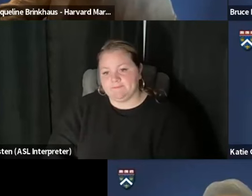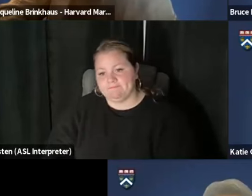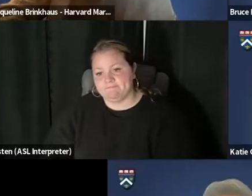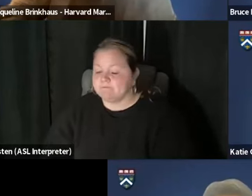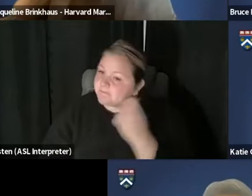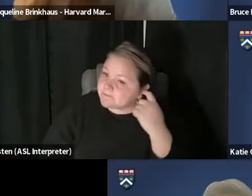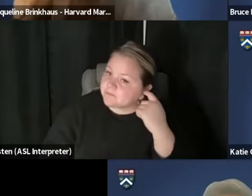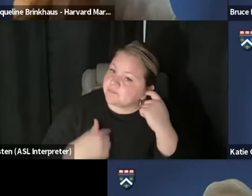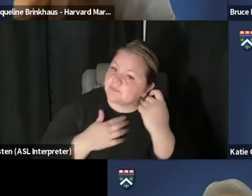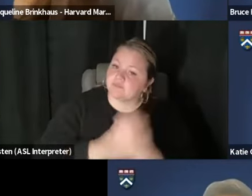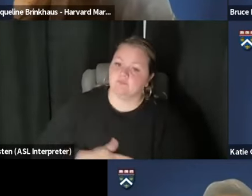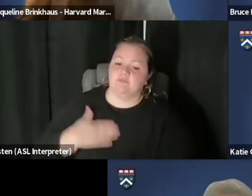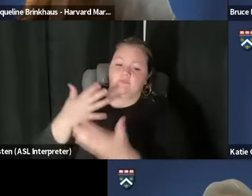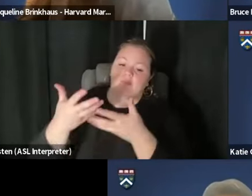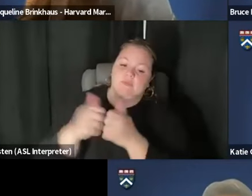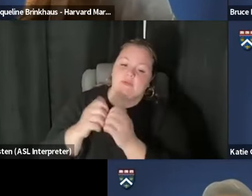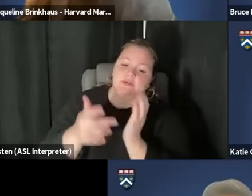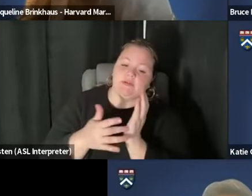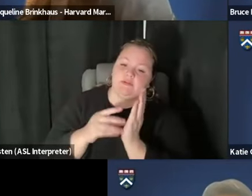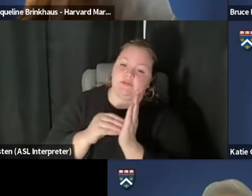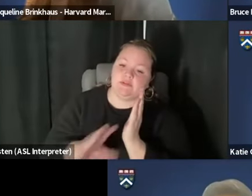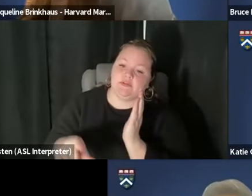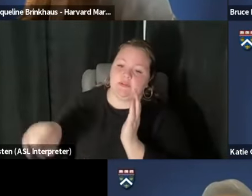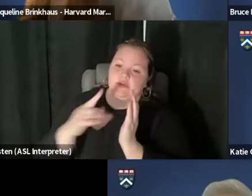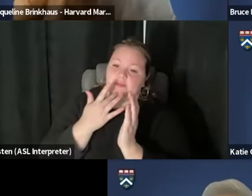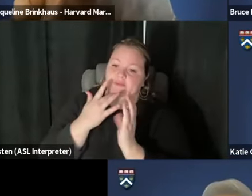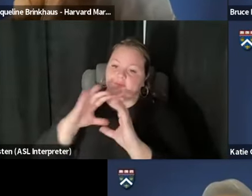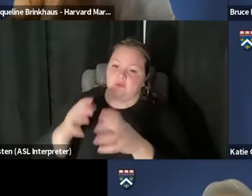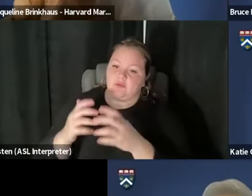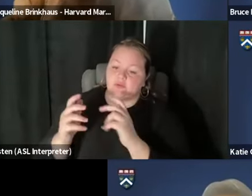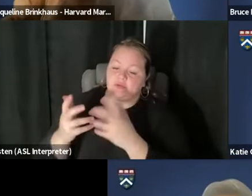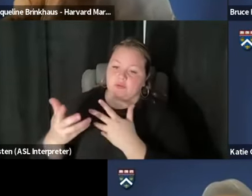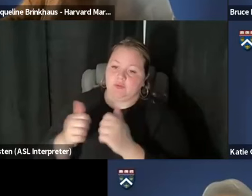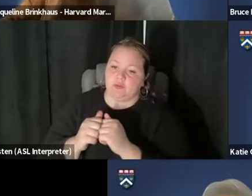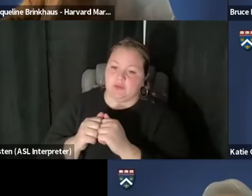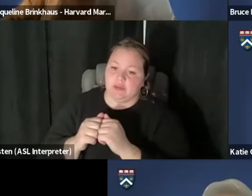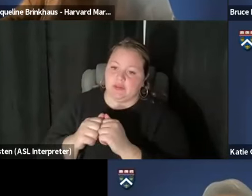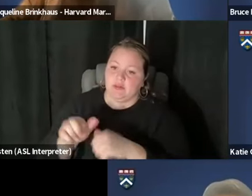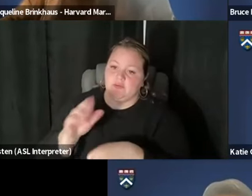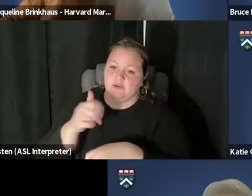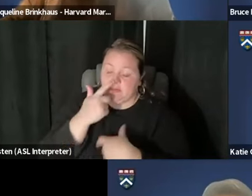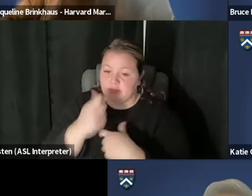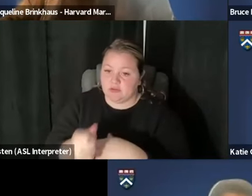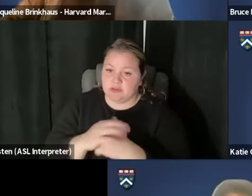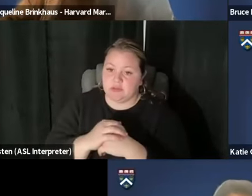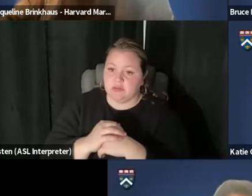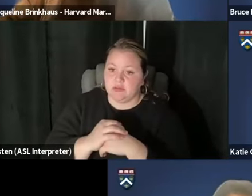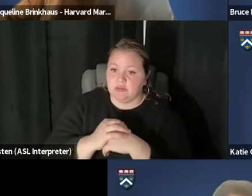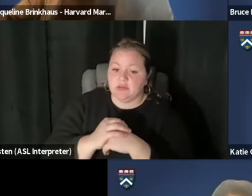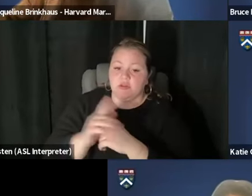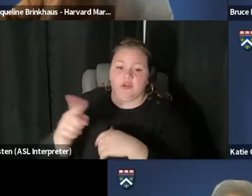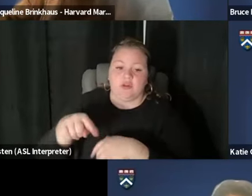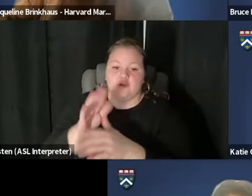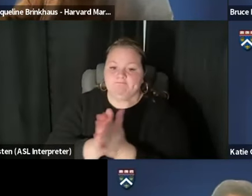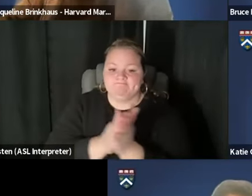I love working with the technology students. They're one of my absolute favorite groups. They are so interesting. They are driven.